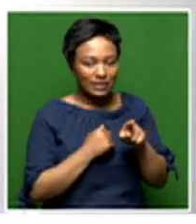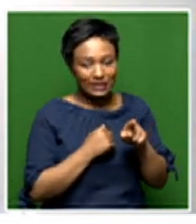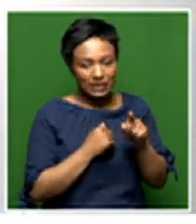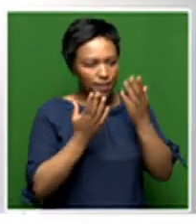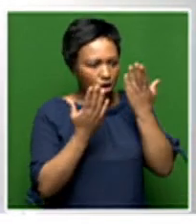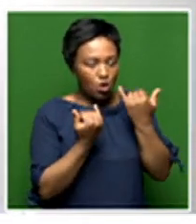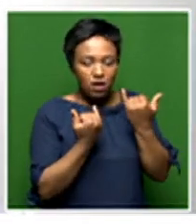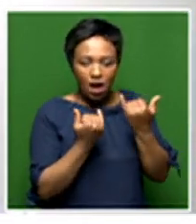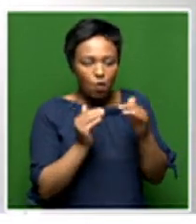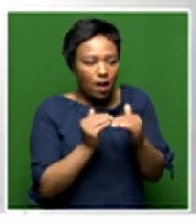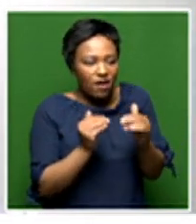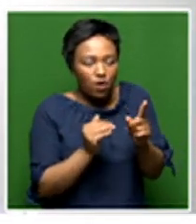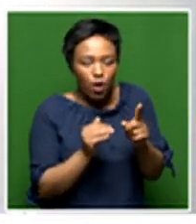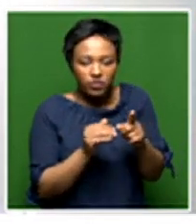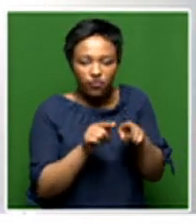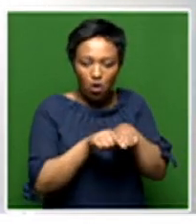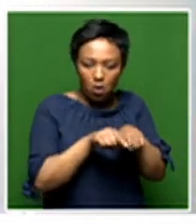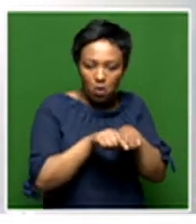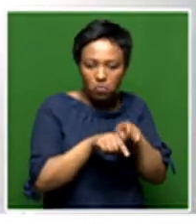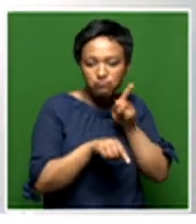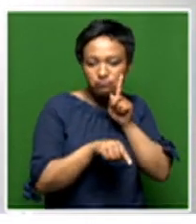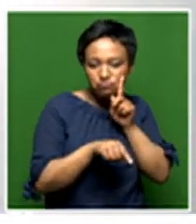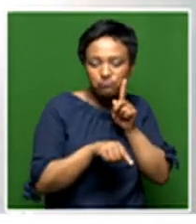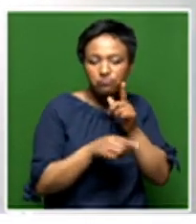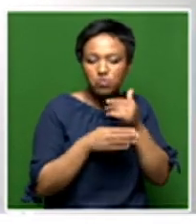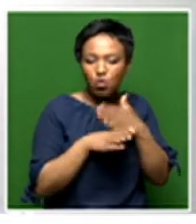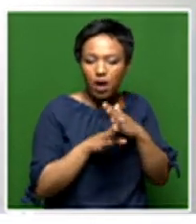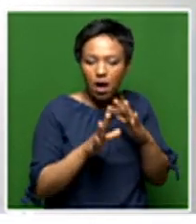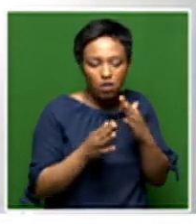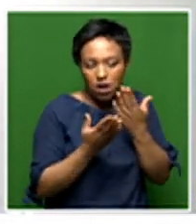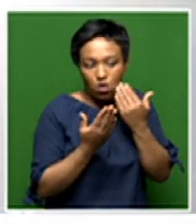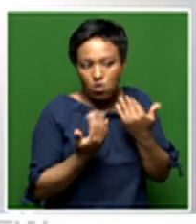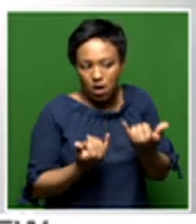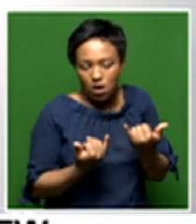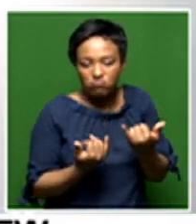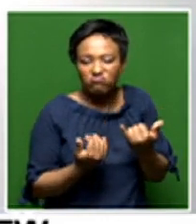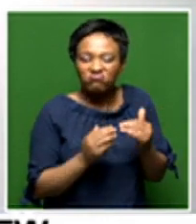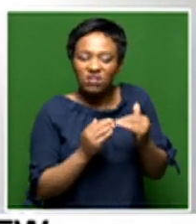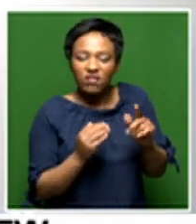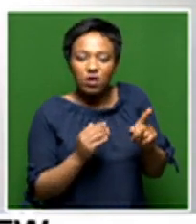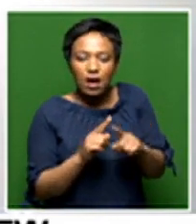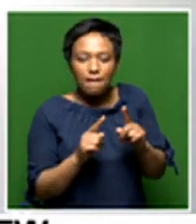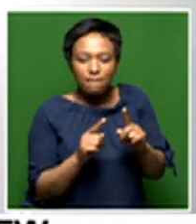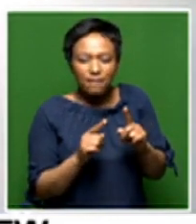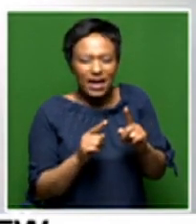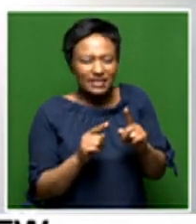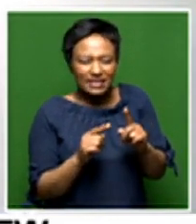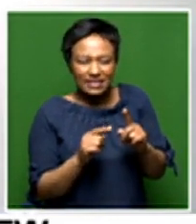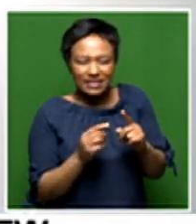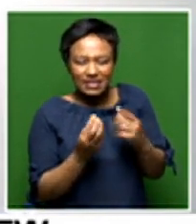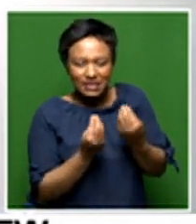trial is at this stage, but it doesn't seem to be anything concrete coming out of the